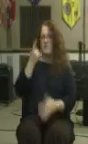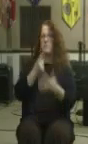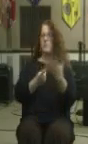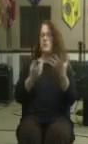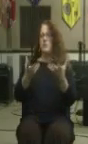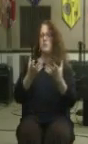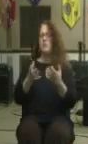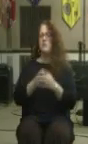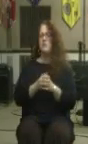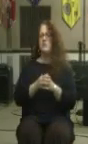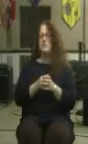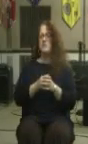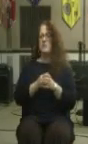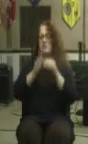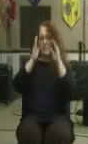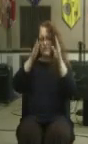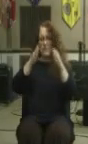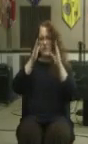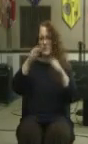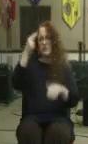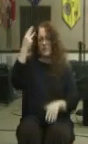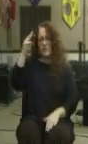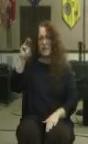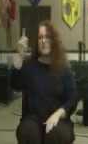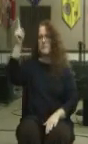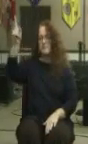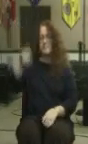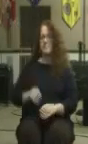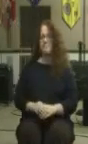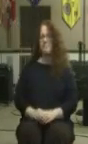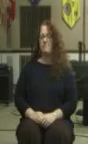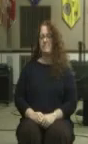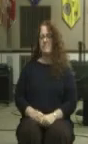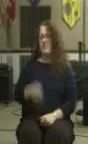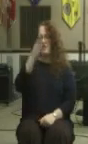Amen. Forget you or what you want and focus on him.